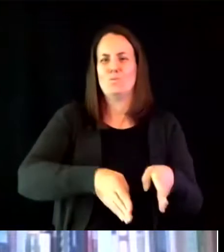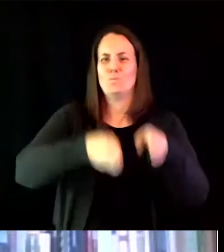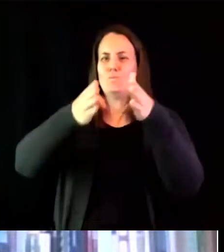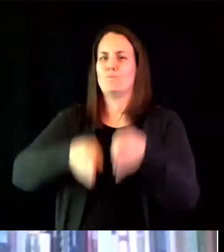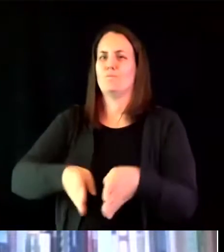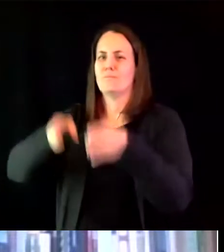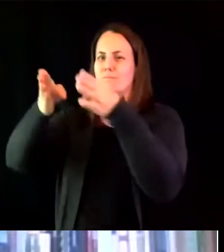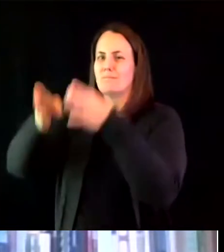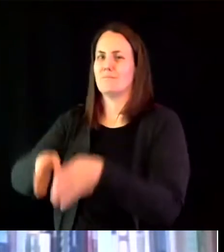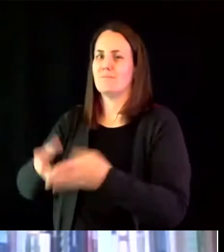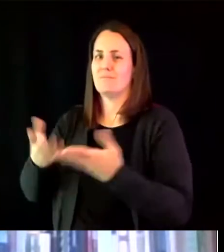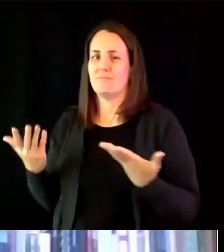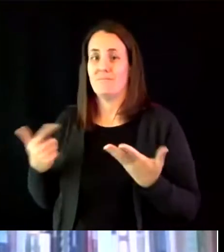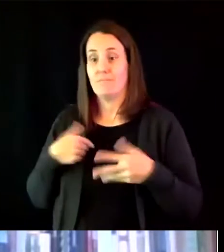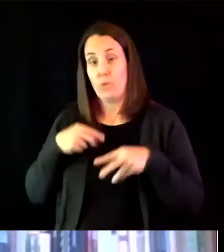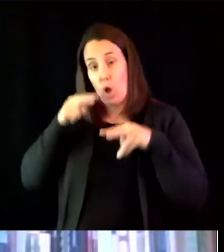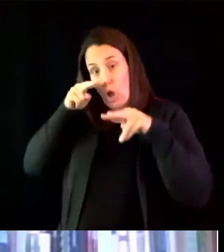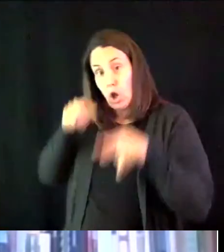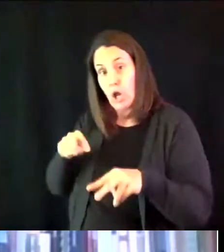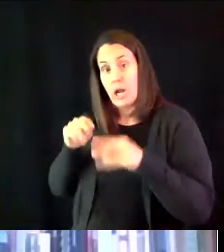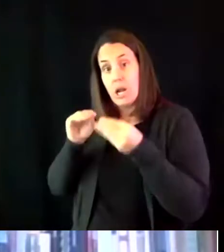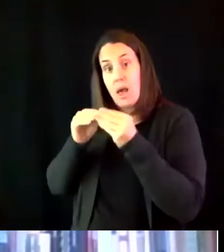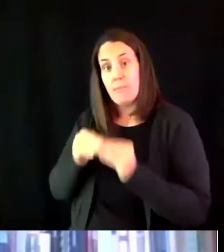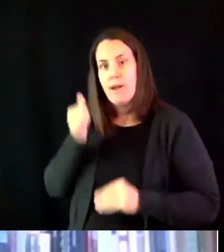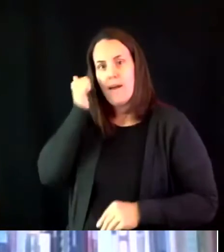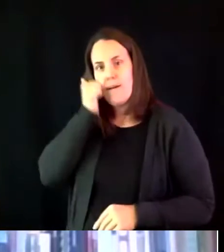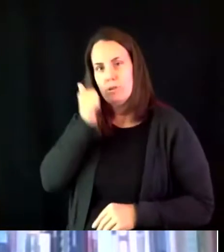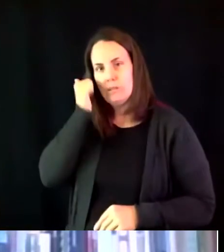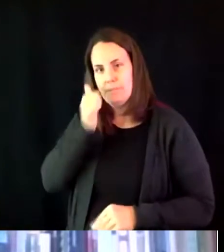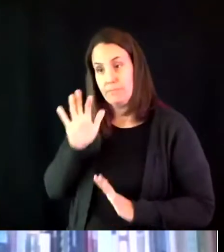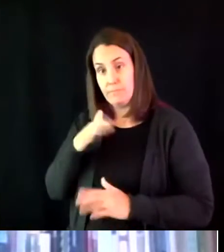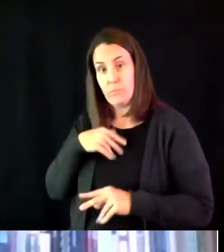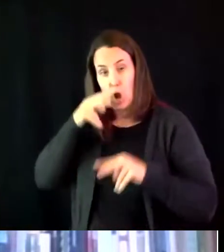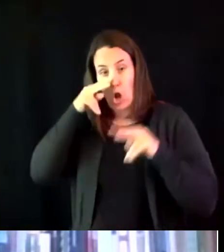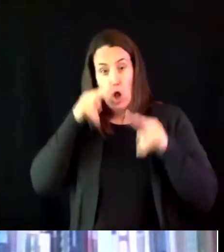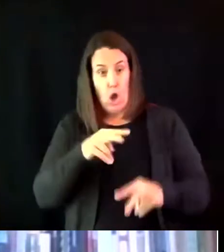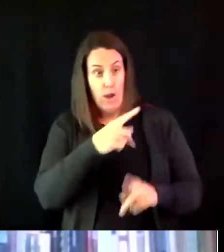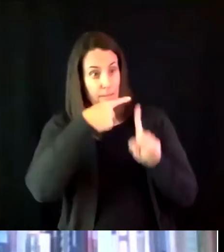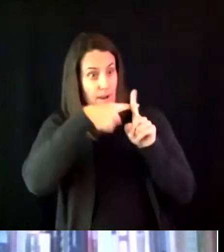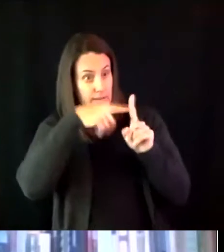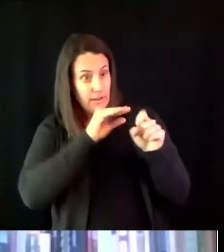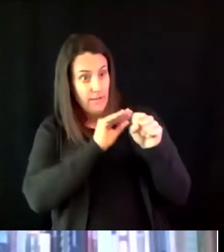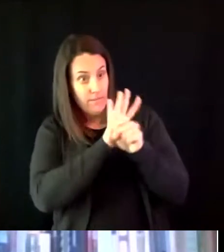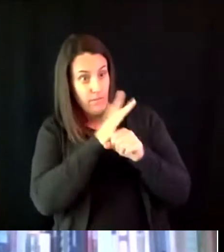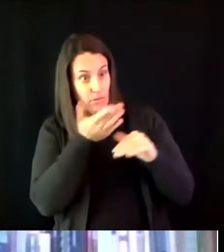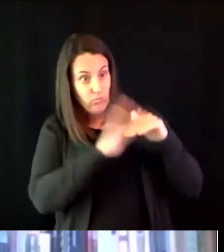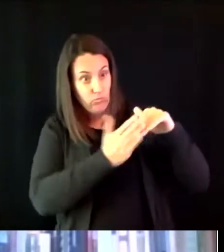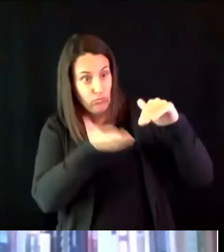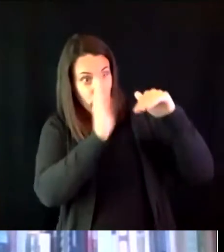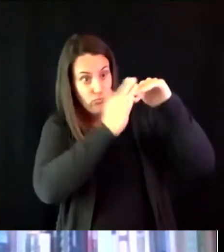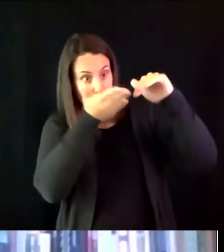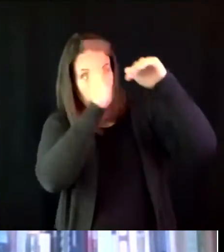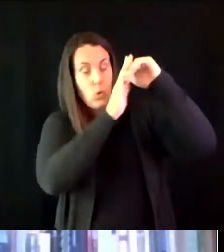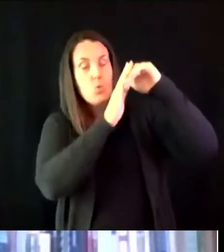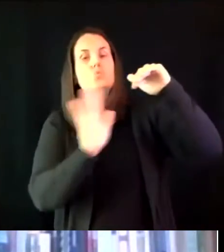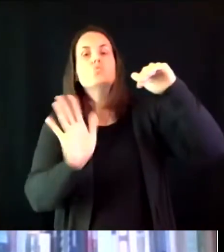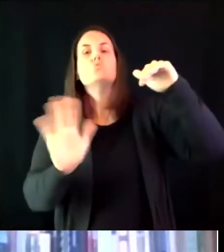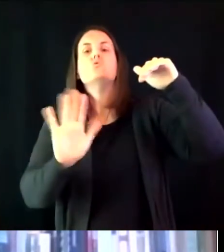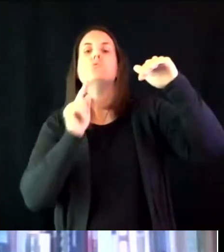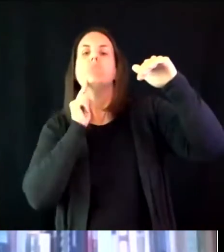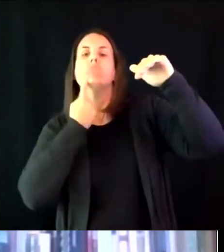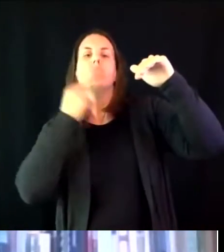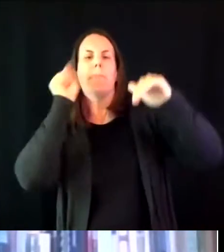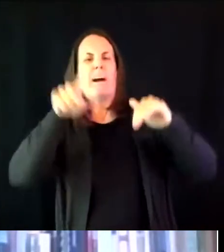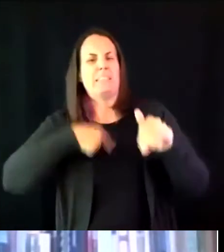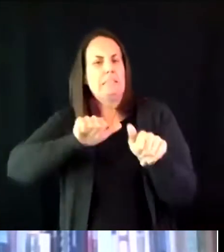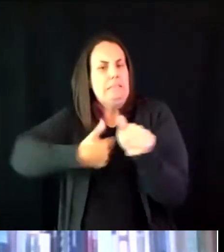the trajectory does not look good, and we need to be prepared for that. And we need to take action so that the